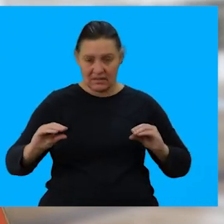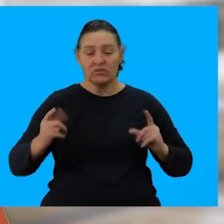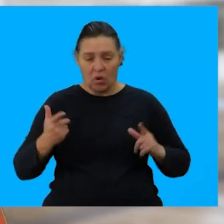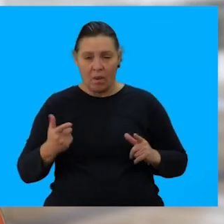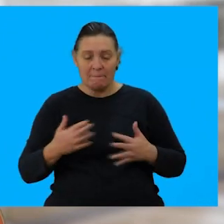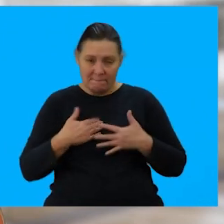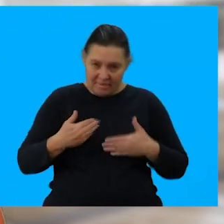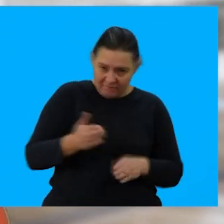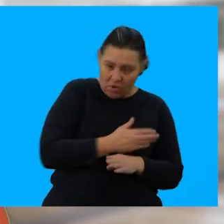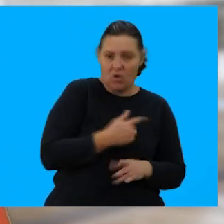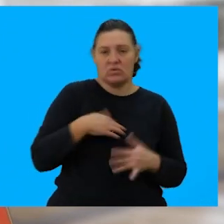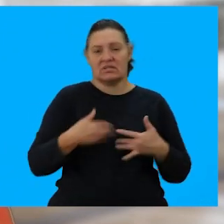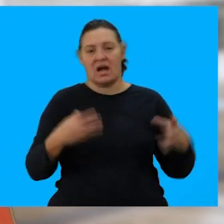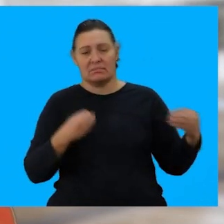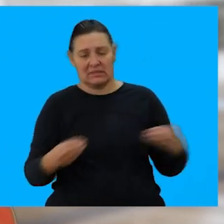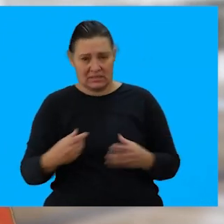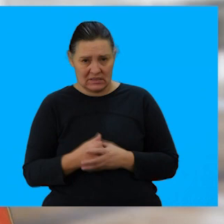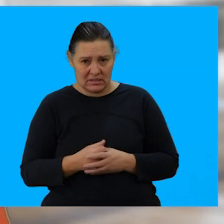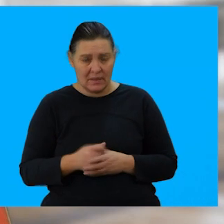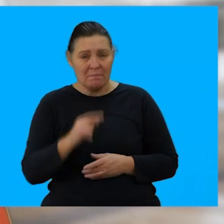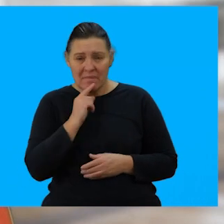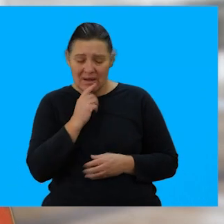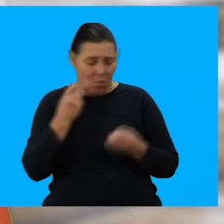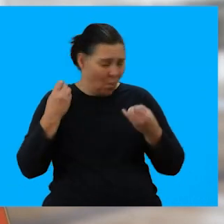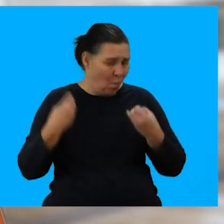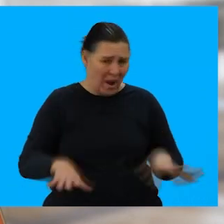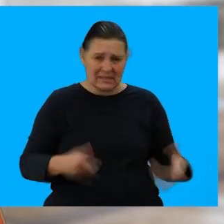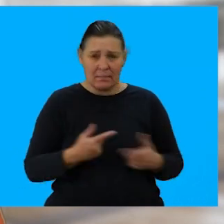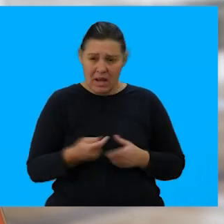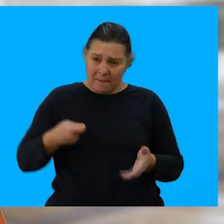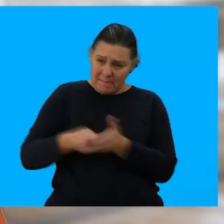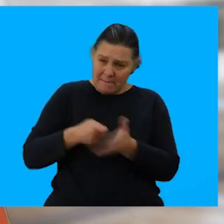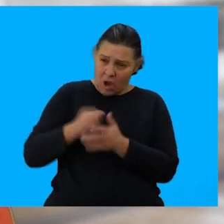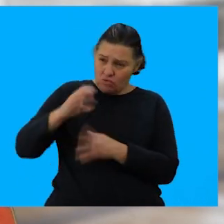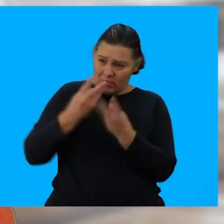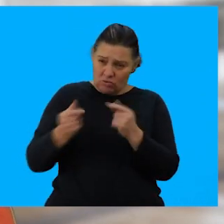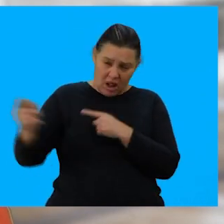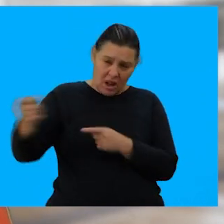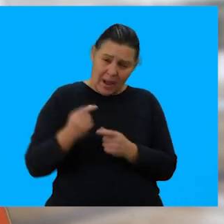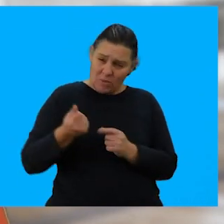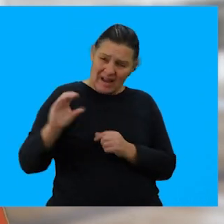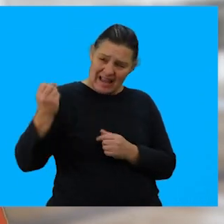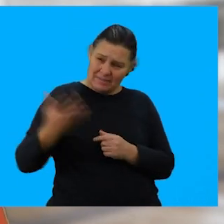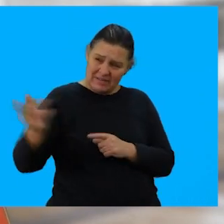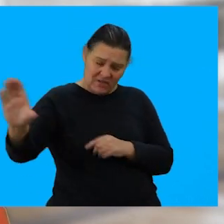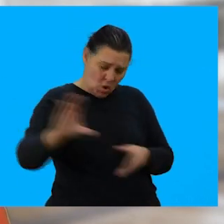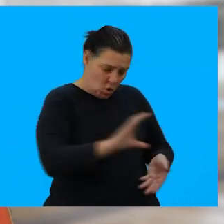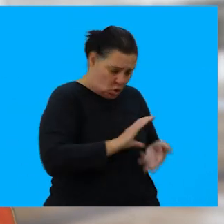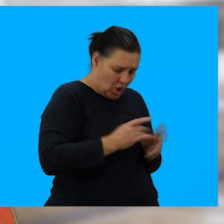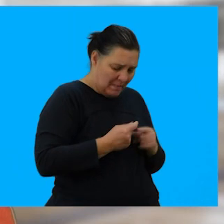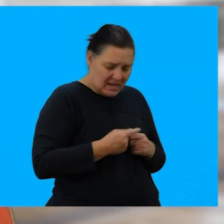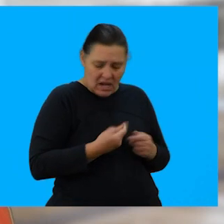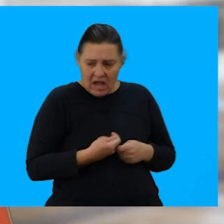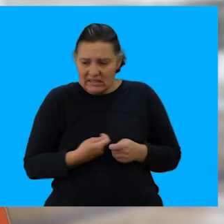you initiate your business, because it will be a wasteful expenditure if you were to buy raw materials at a high price and also